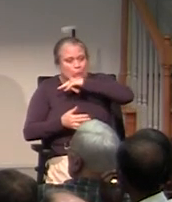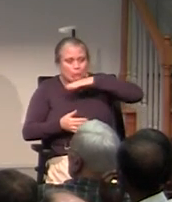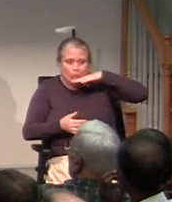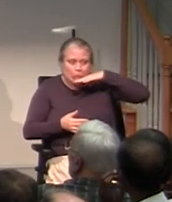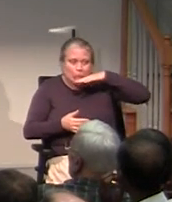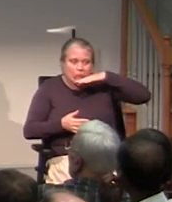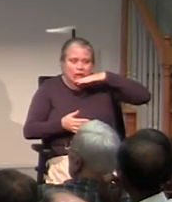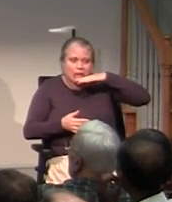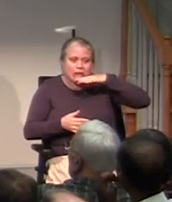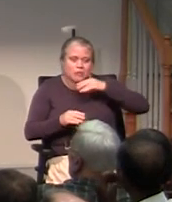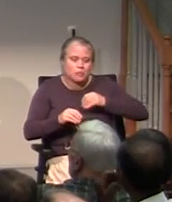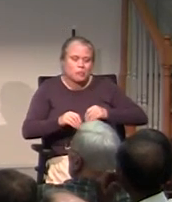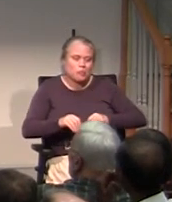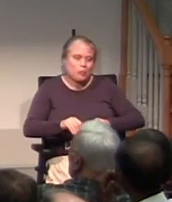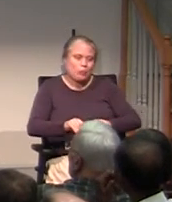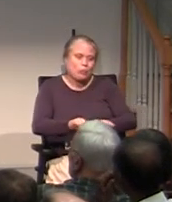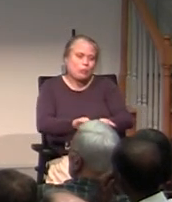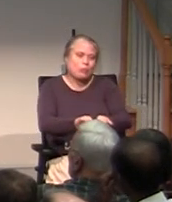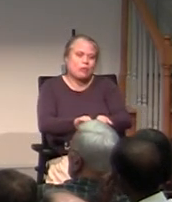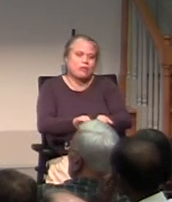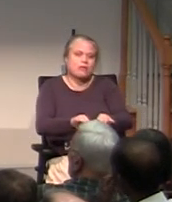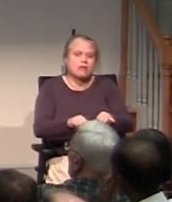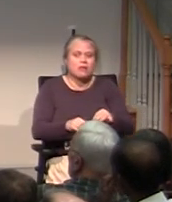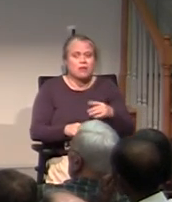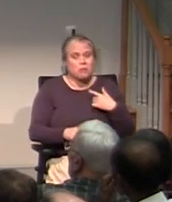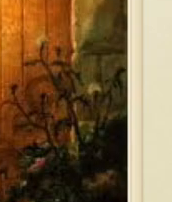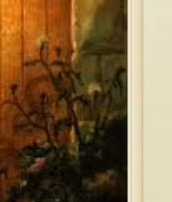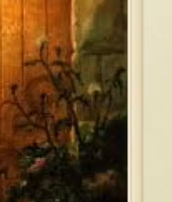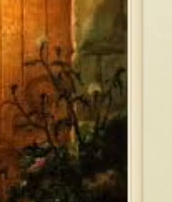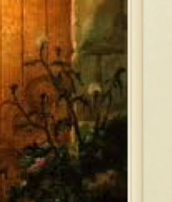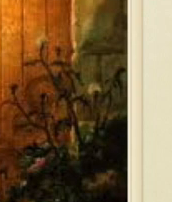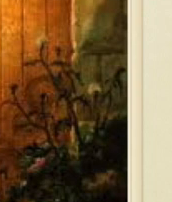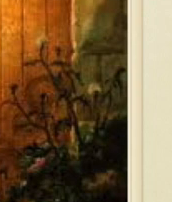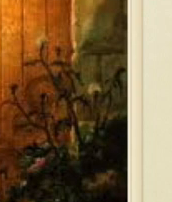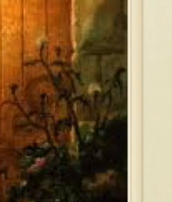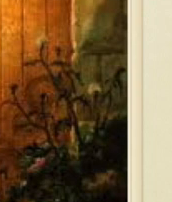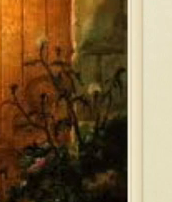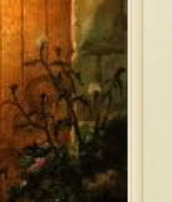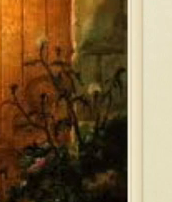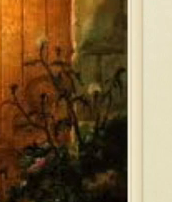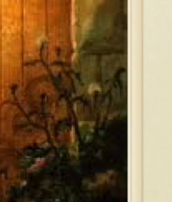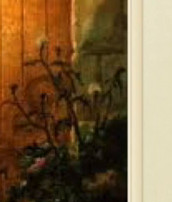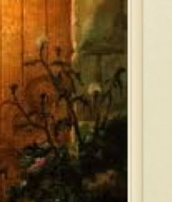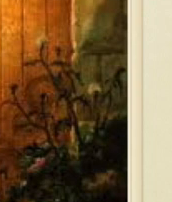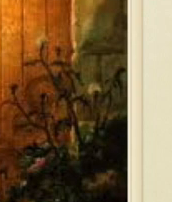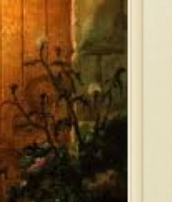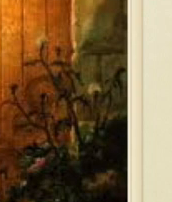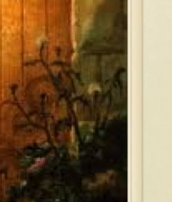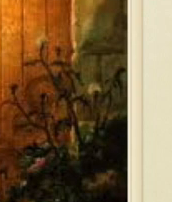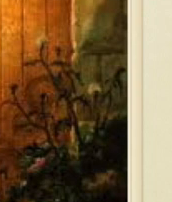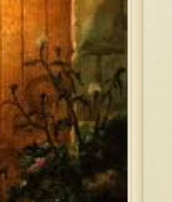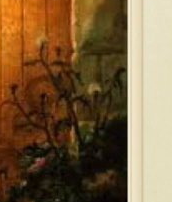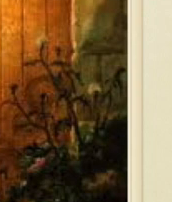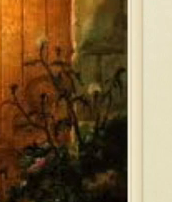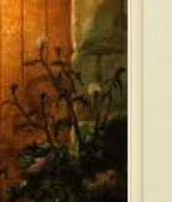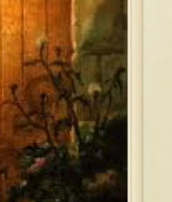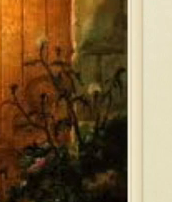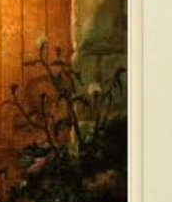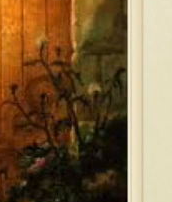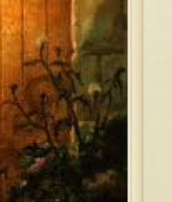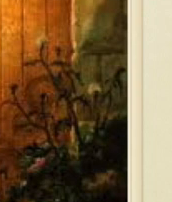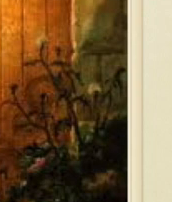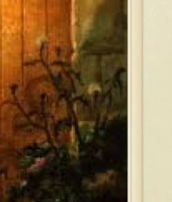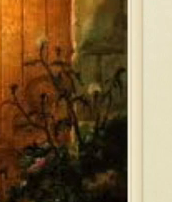ashamed of what we've done. The promise of the bridegroom, "Behold, I stand at the door and knock. If anyone hears